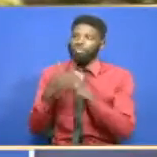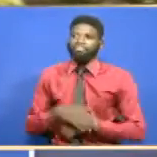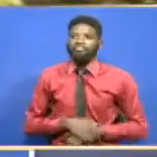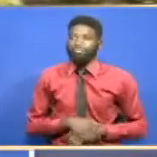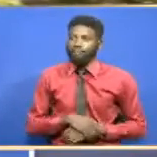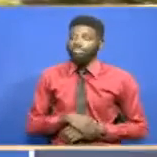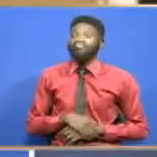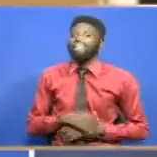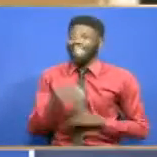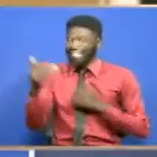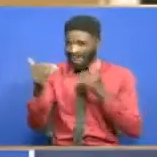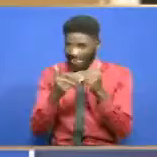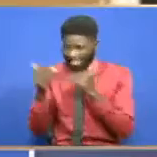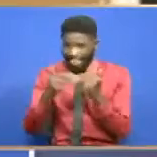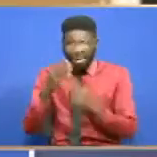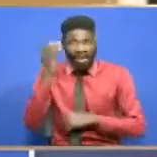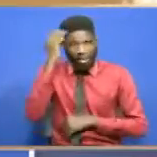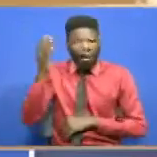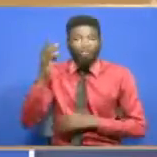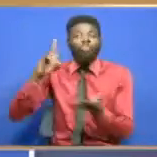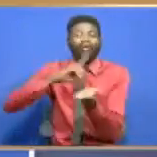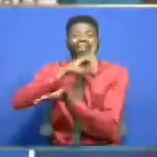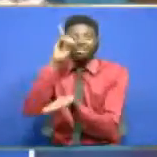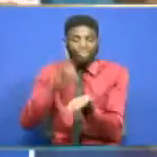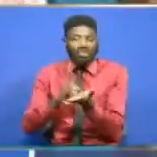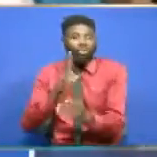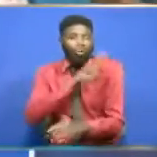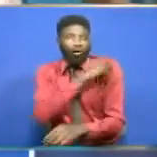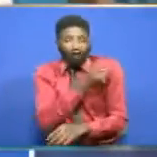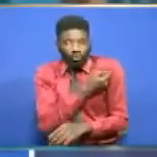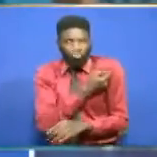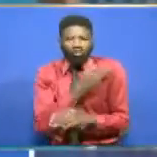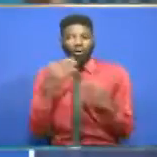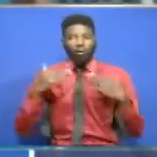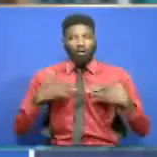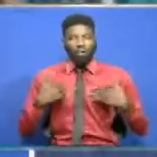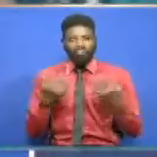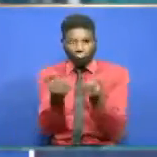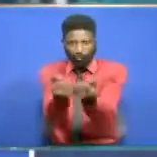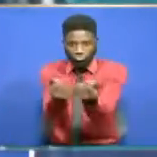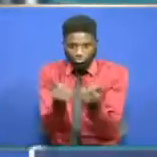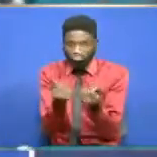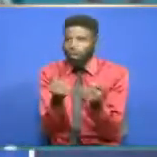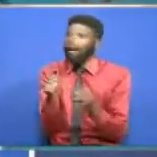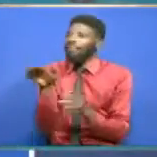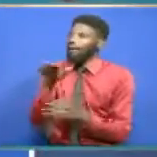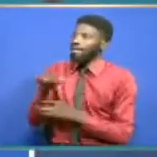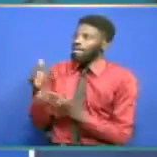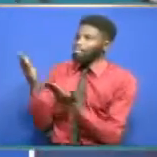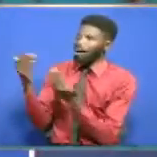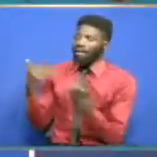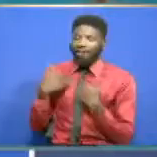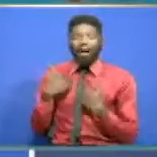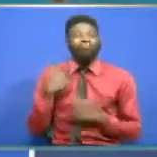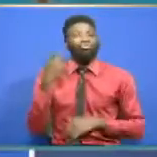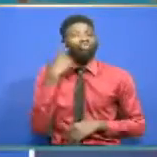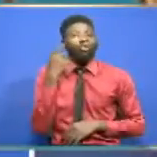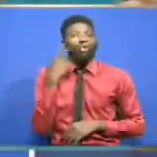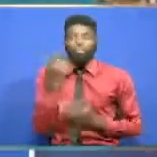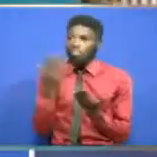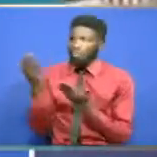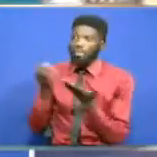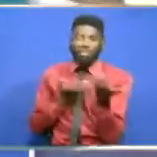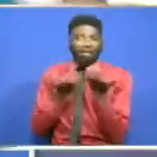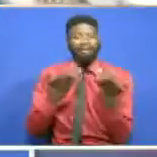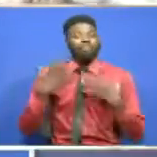Adjacent to the Kiambu District Hospital mortuary lies the string of kiosks that have been the source of livelihoods for many